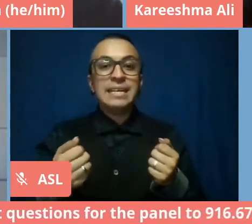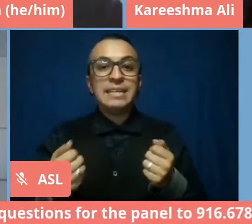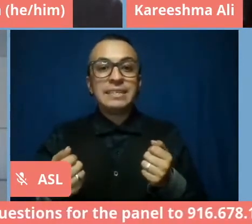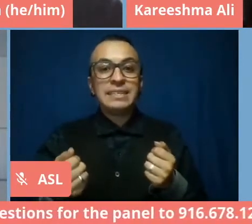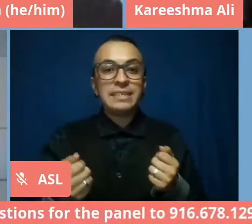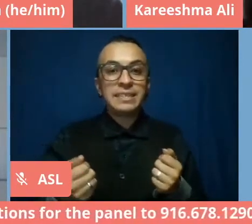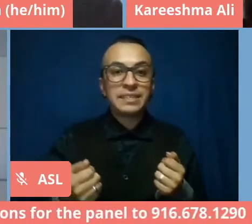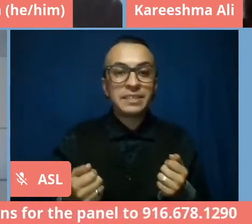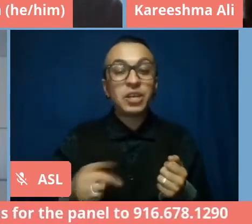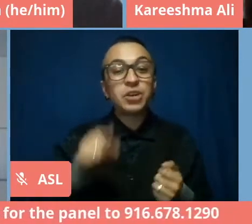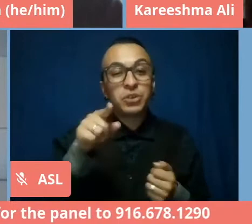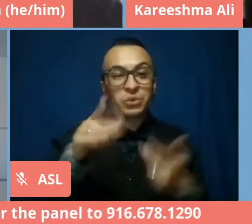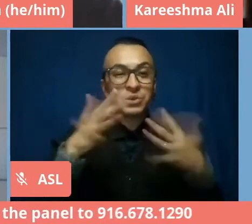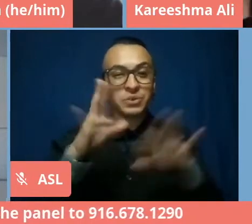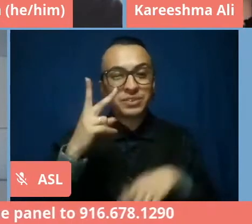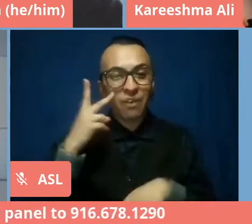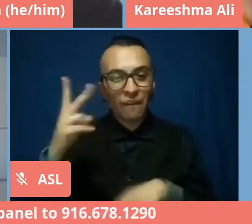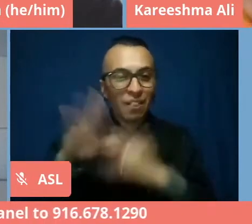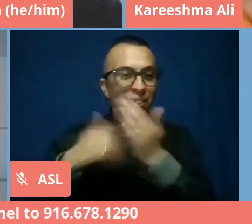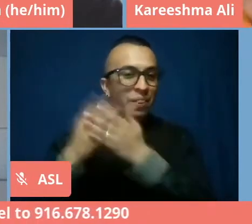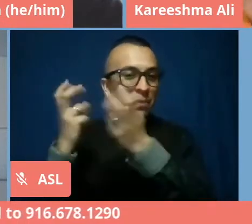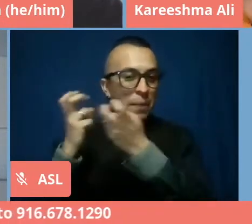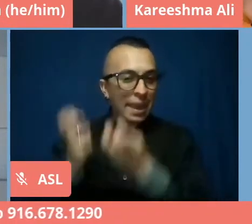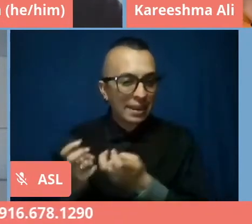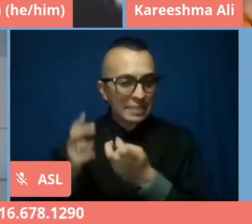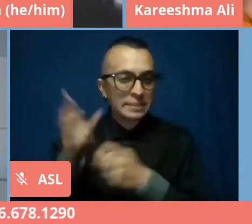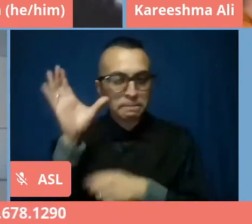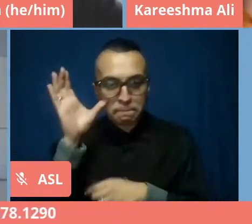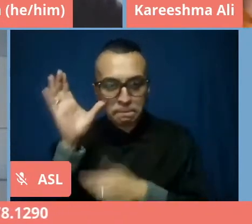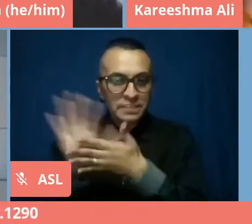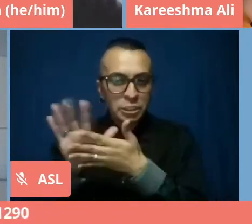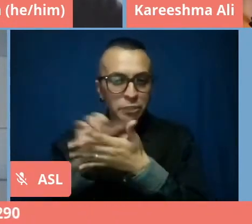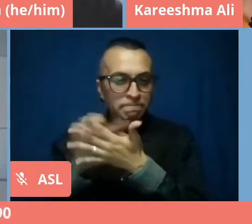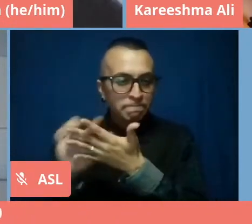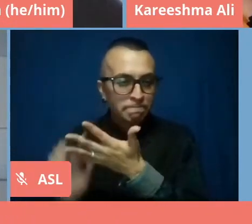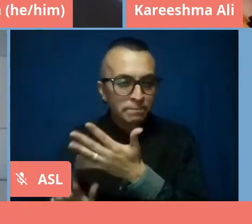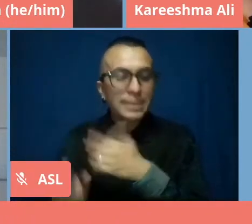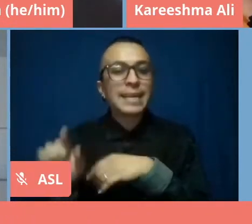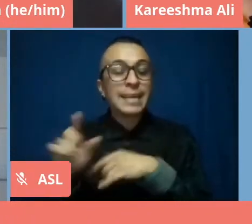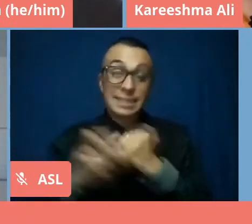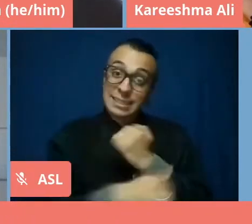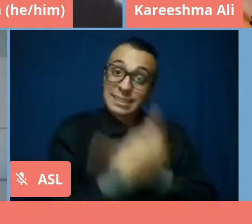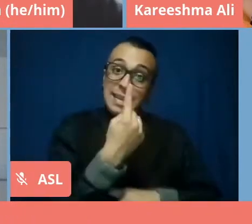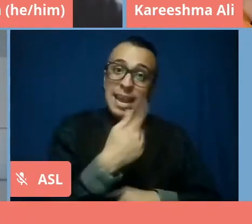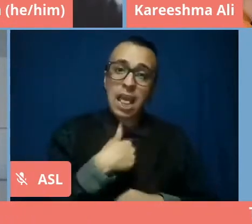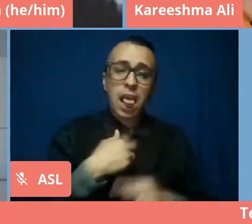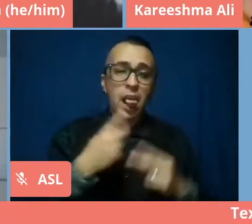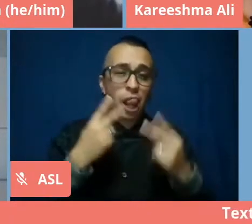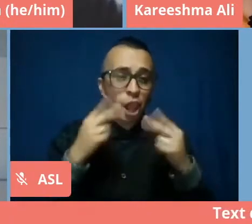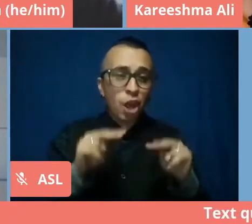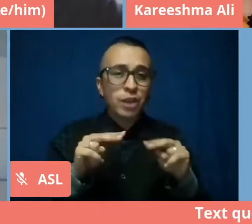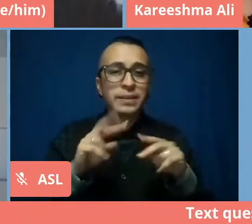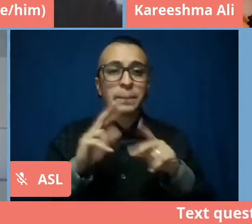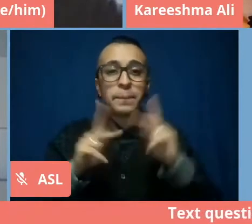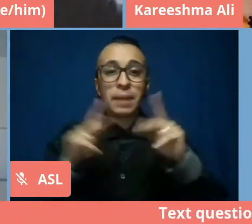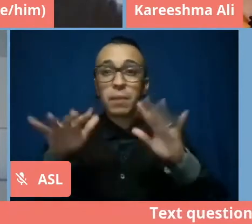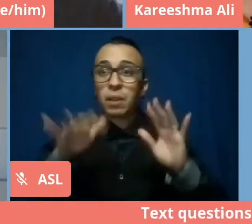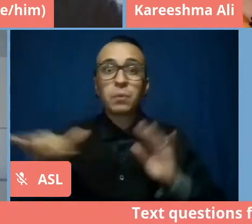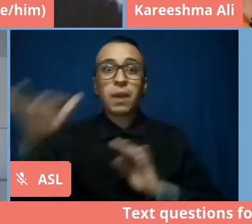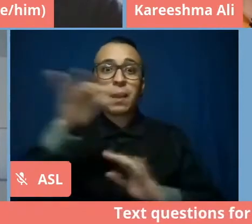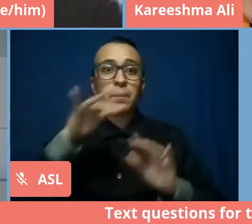you saw, I mean, all the panelists, and we've seen in even today when I look at, the people around me